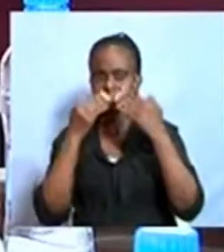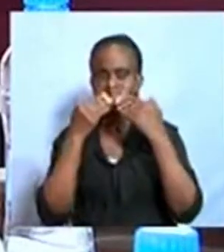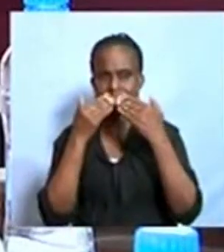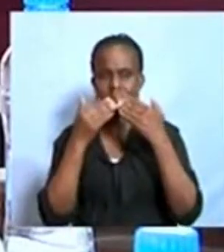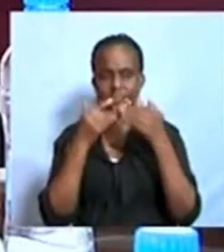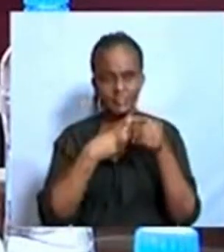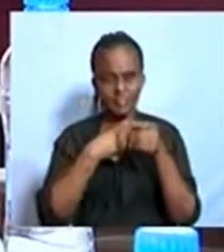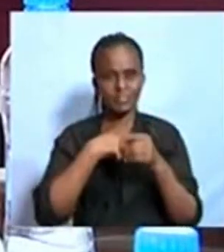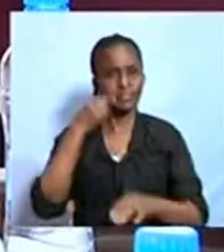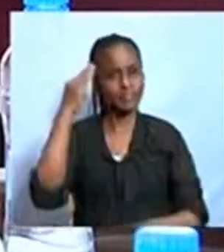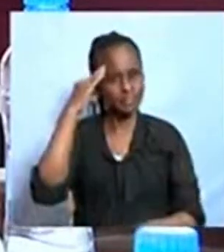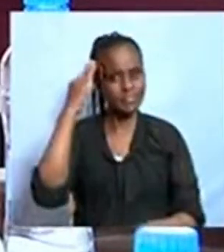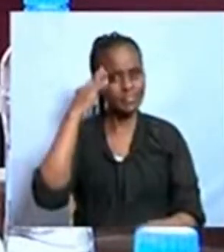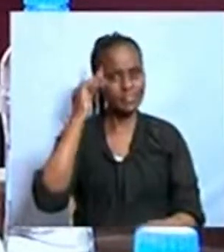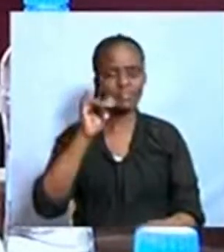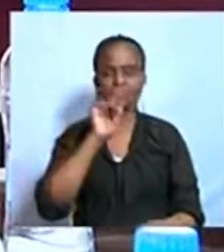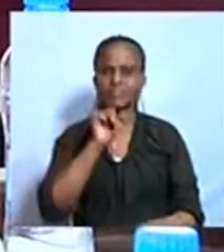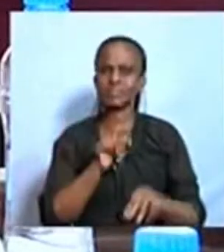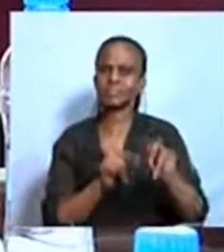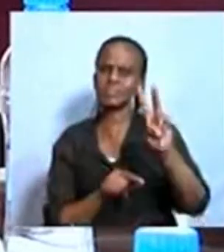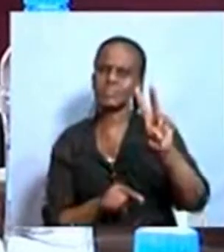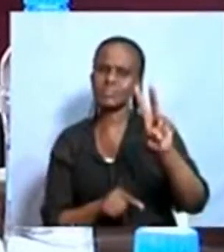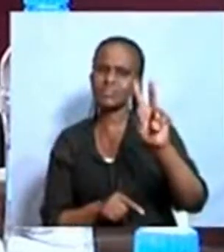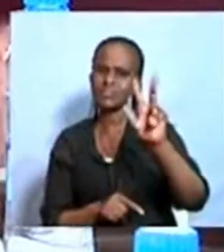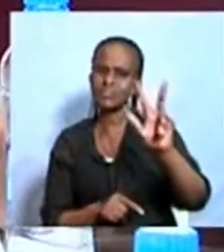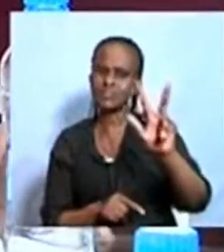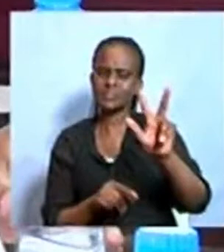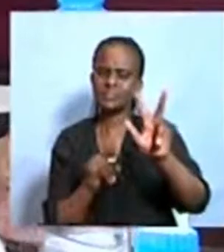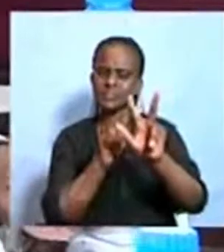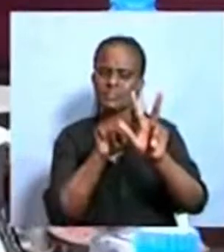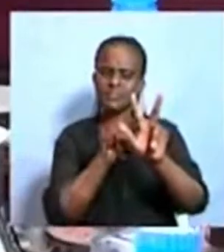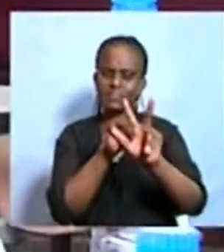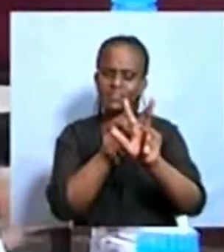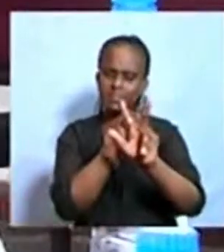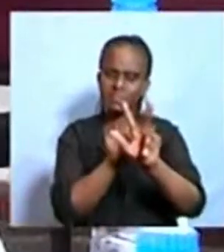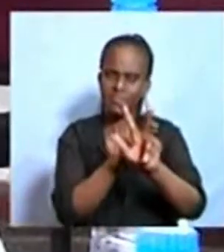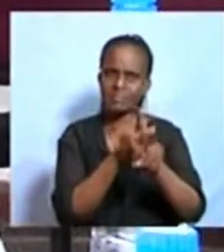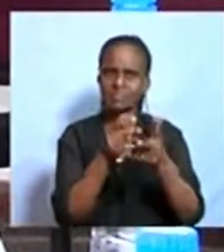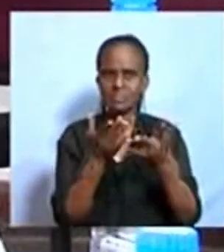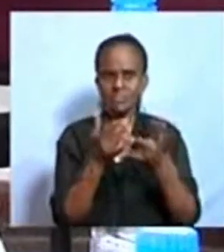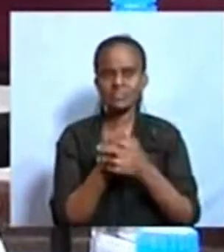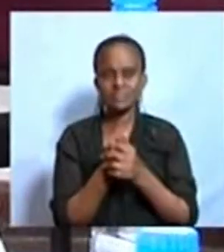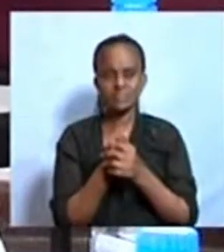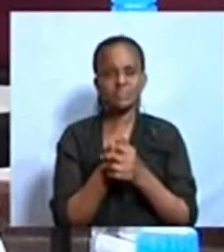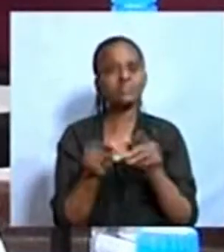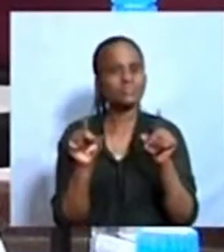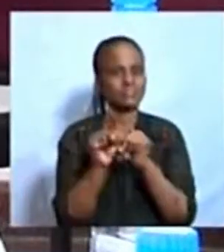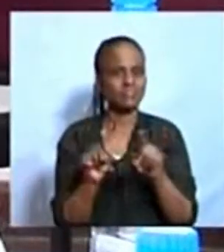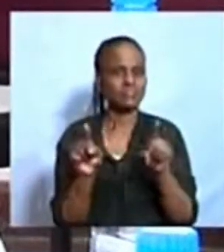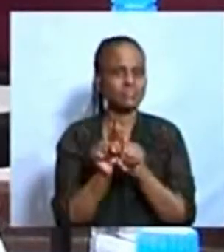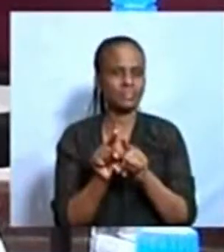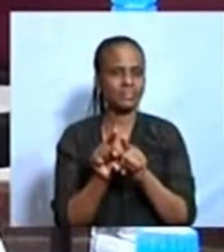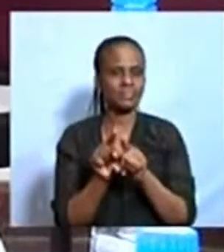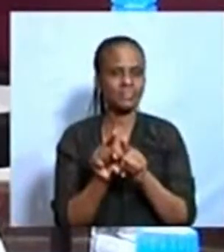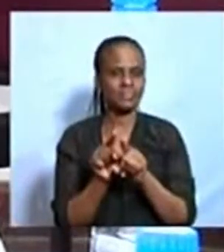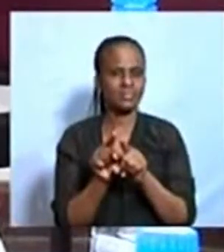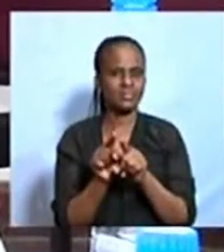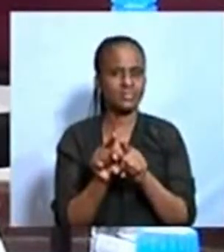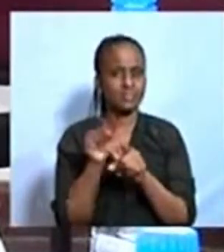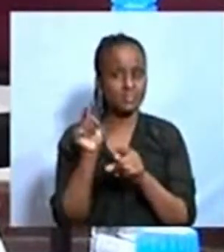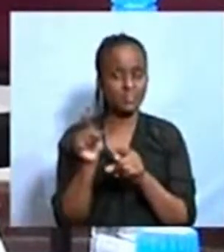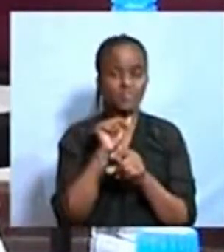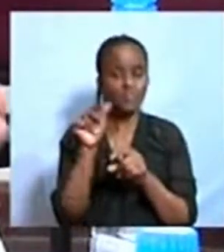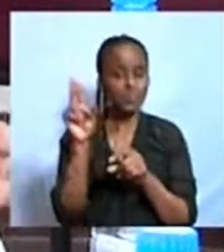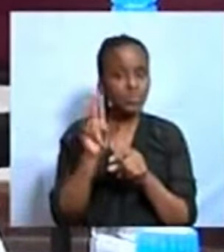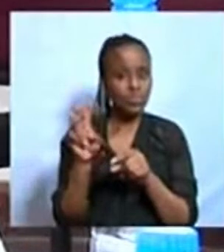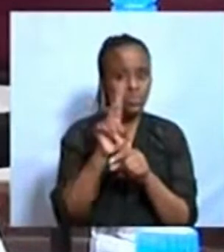I note that 2 or 3 questions are actually related on the unutilized